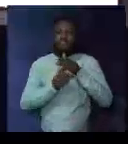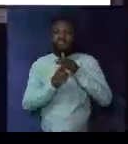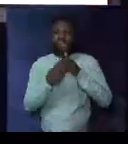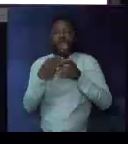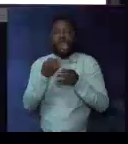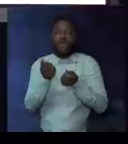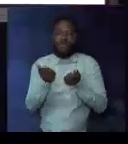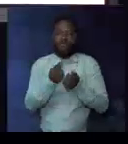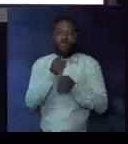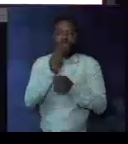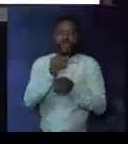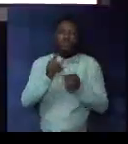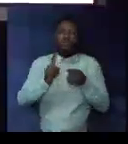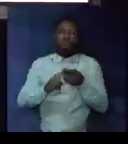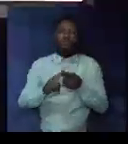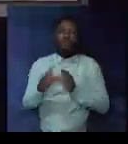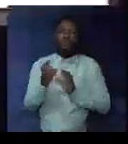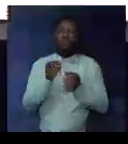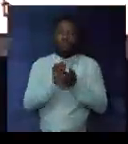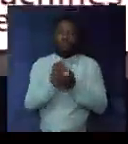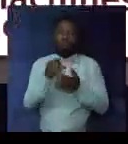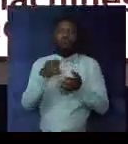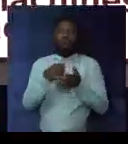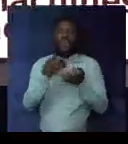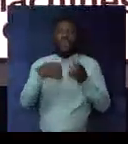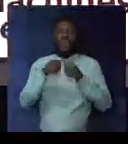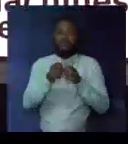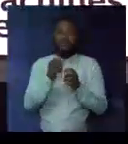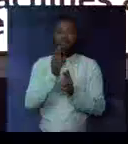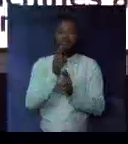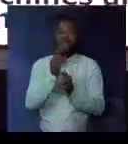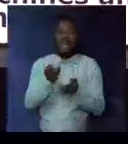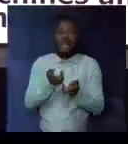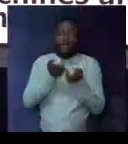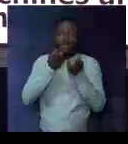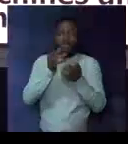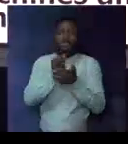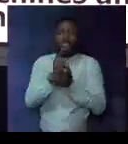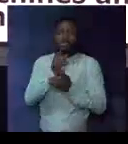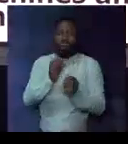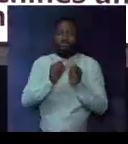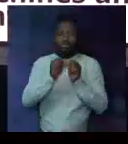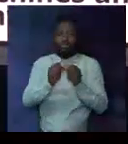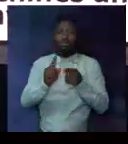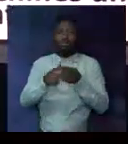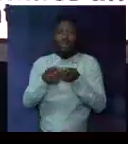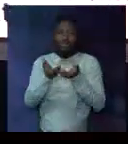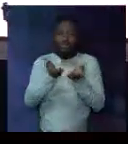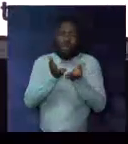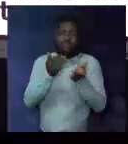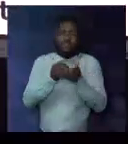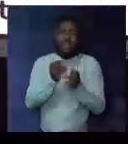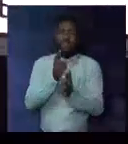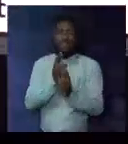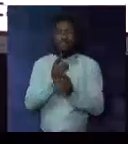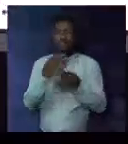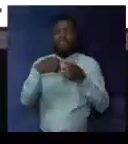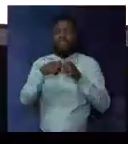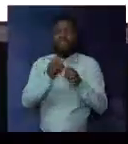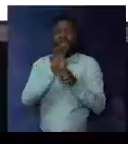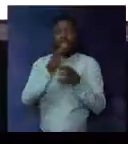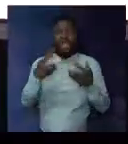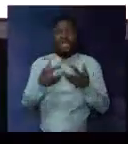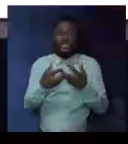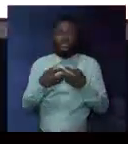vehicles, we need to do that. It's even recommended that you should constantly service your vehicles as at when do, even